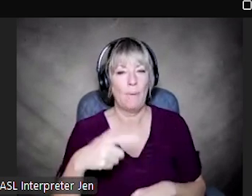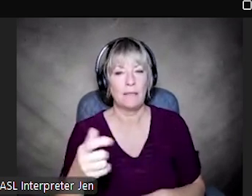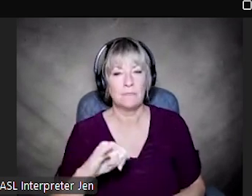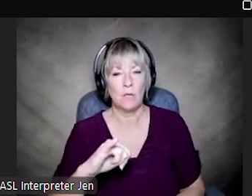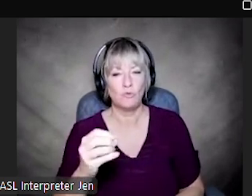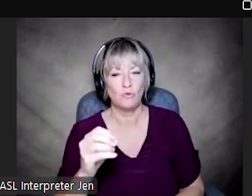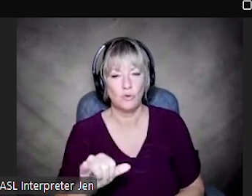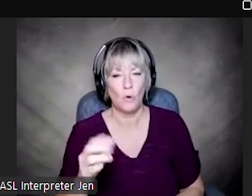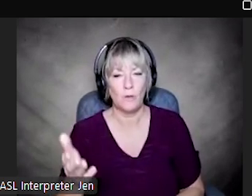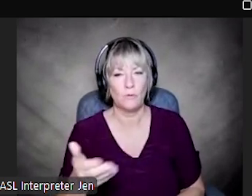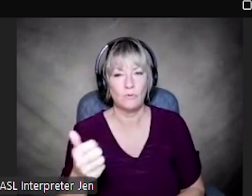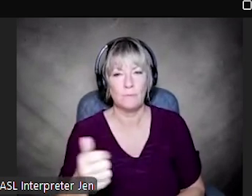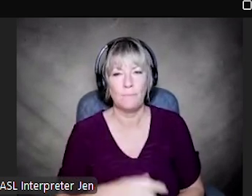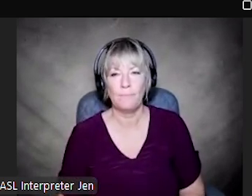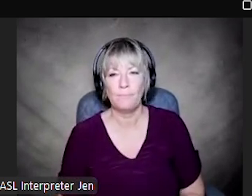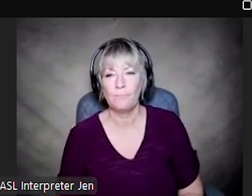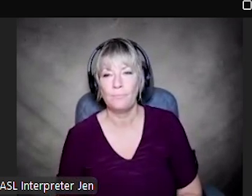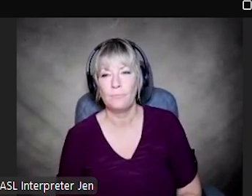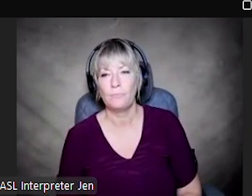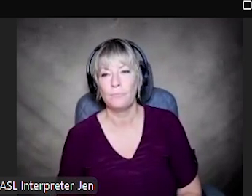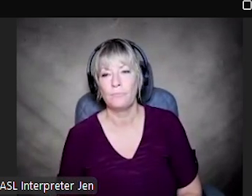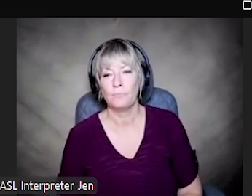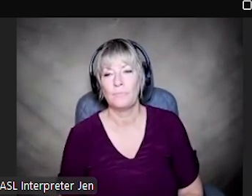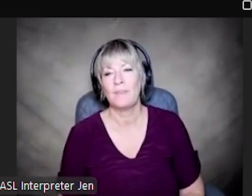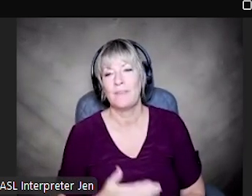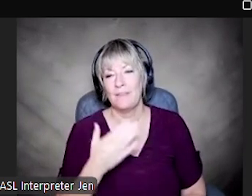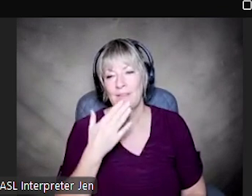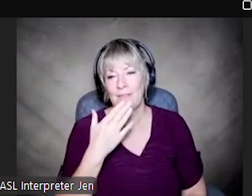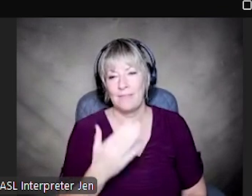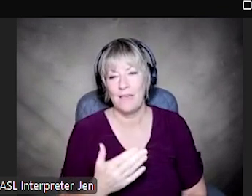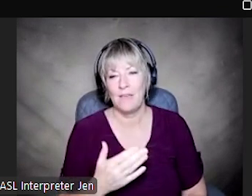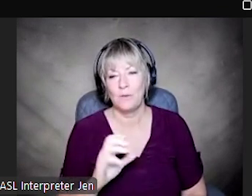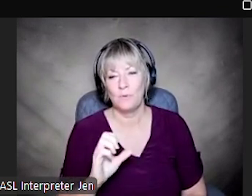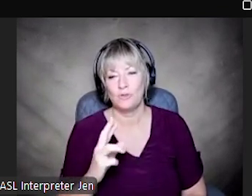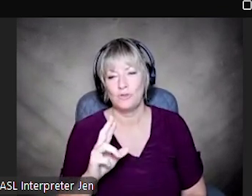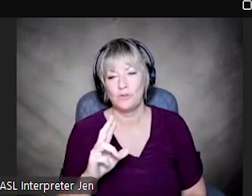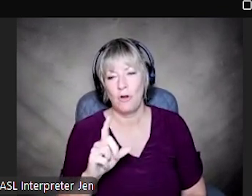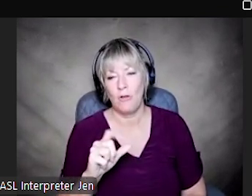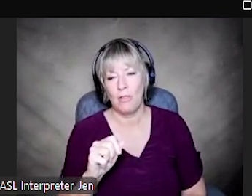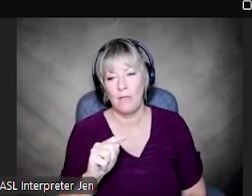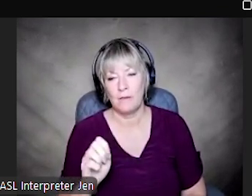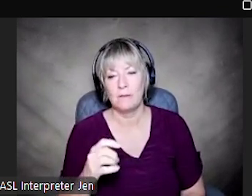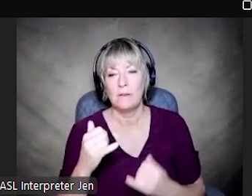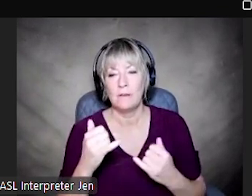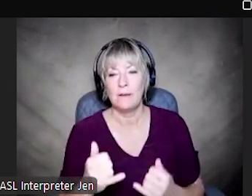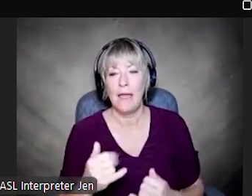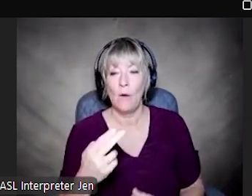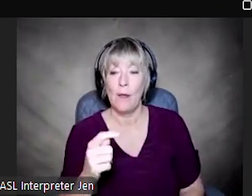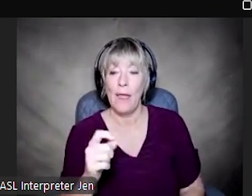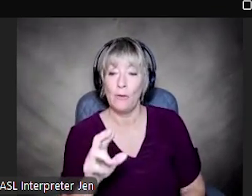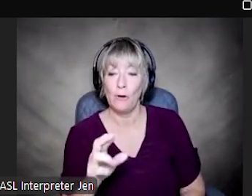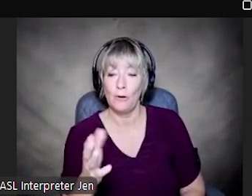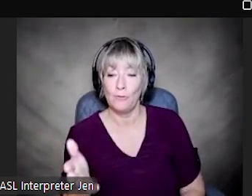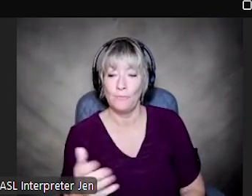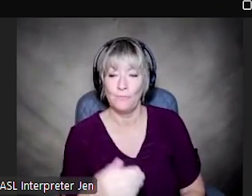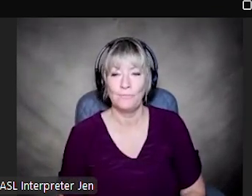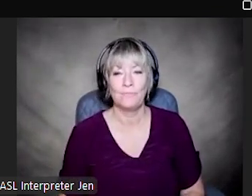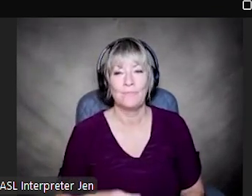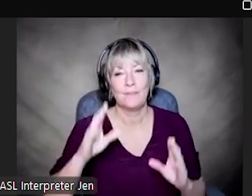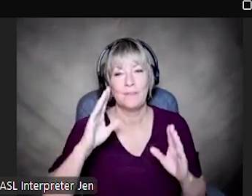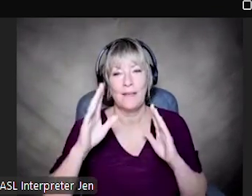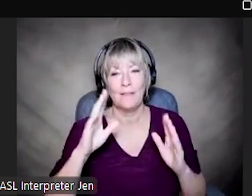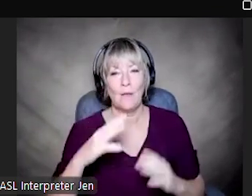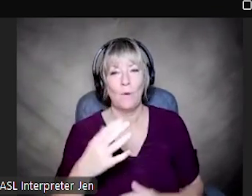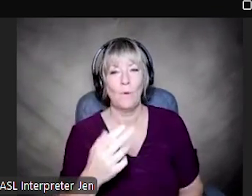can introduce Heather. Thank you. Thank you, Charlotte. Now on to Heather. Hi, everyone. I